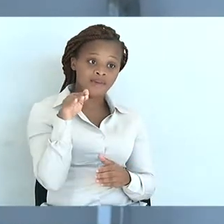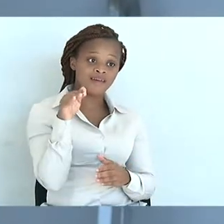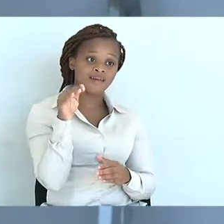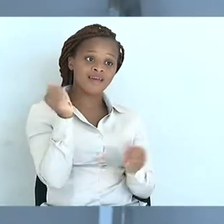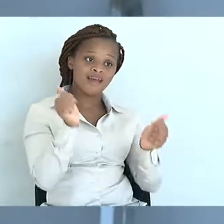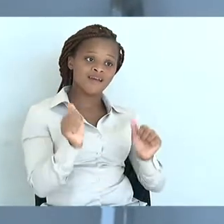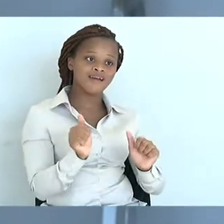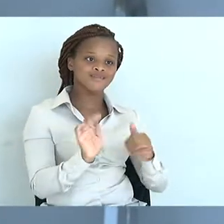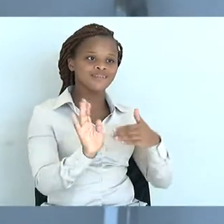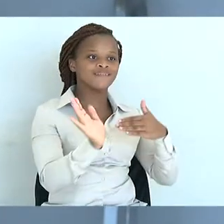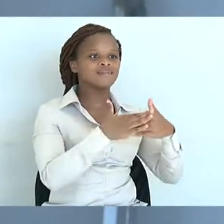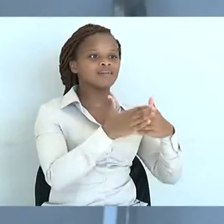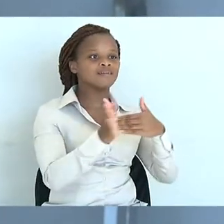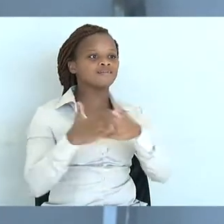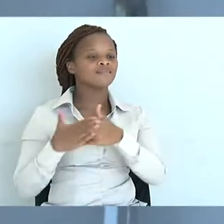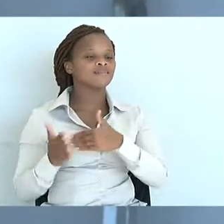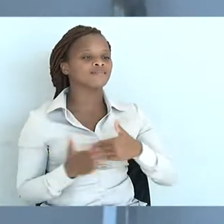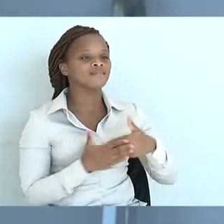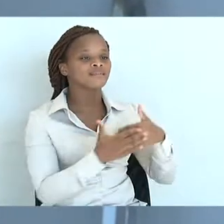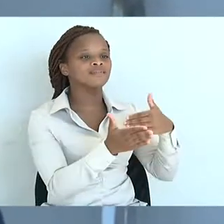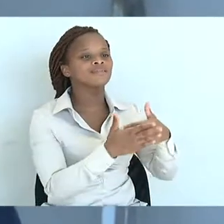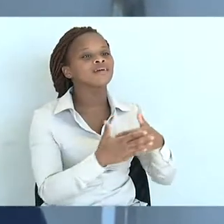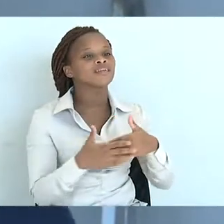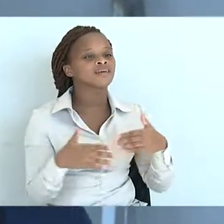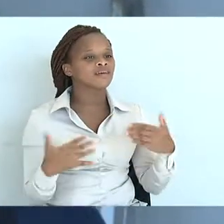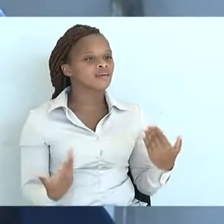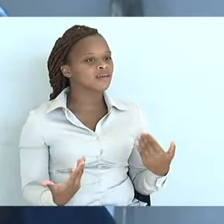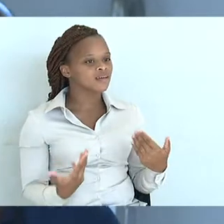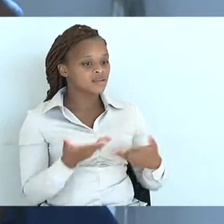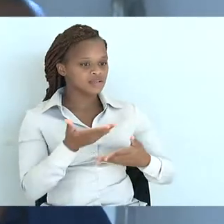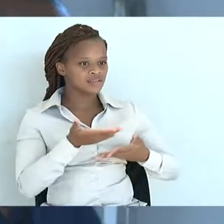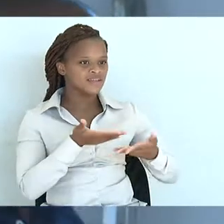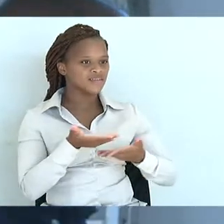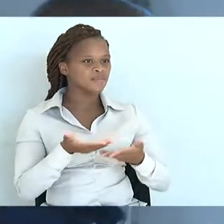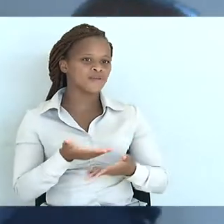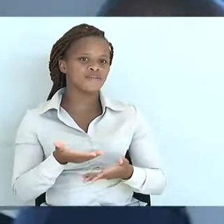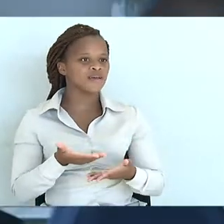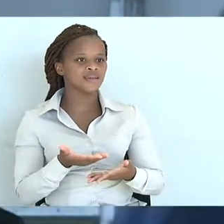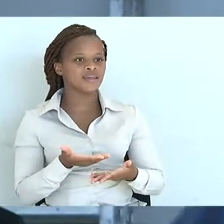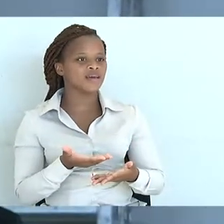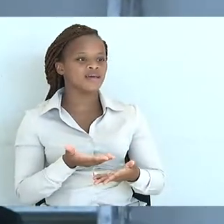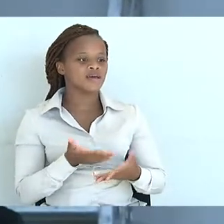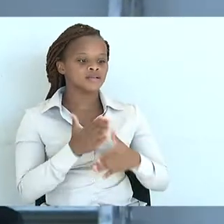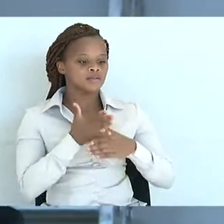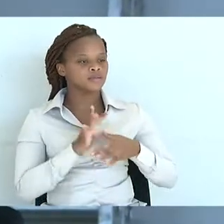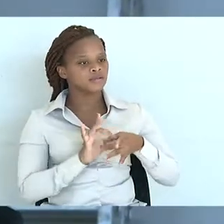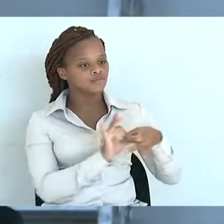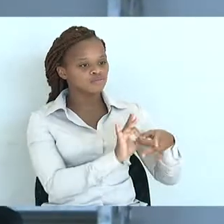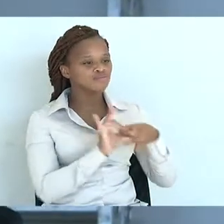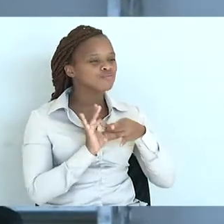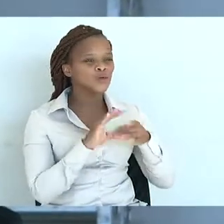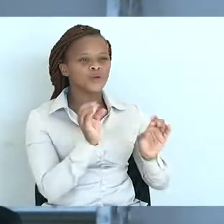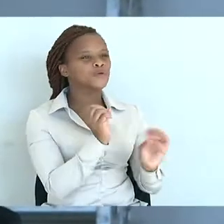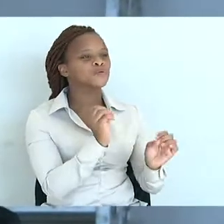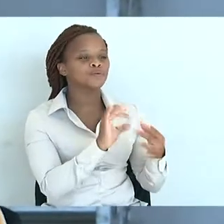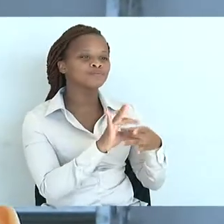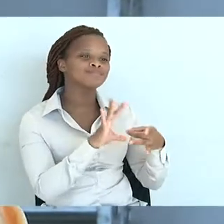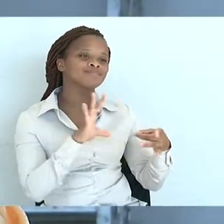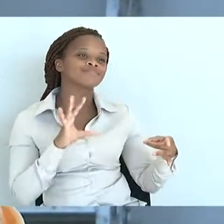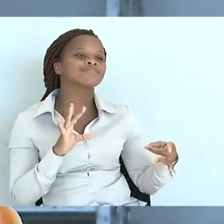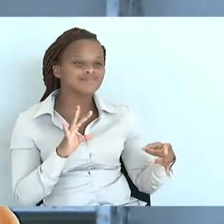Cooperative aya exploitwa service providers. Bengithi ngizocela ukuthi kule mnyango